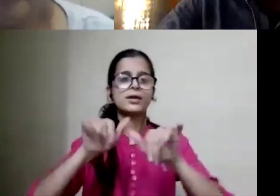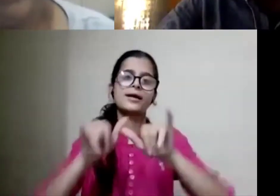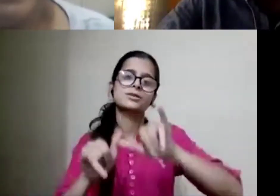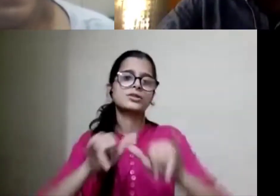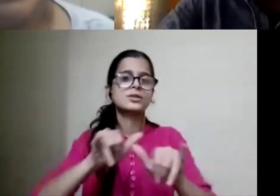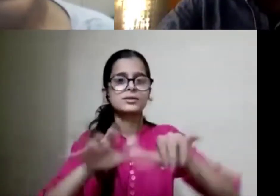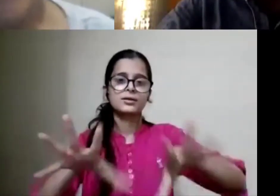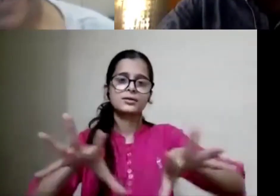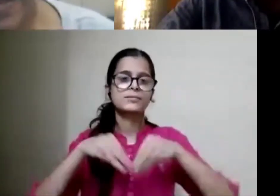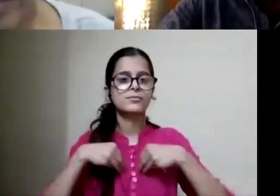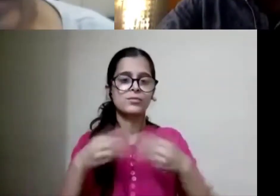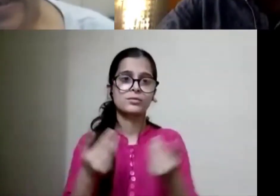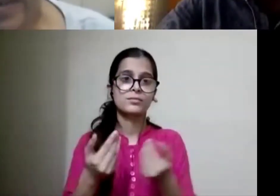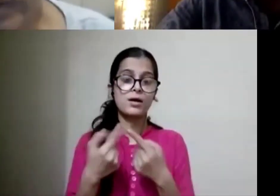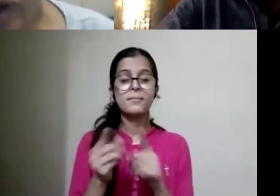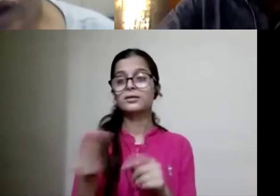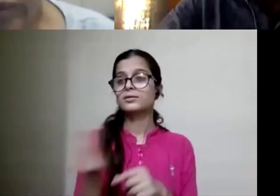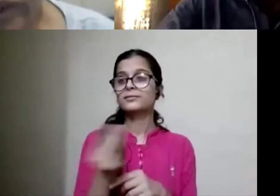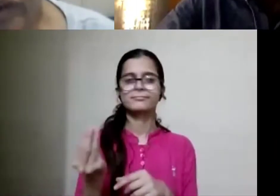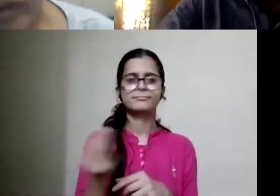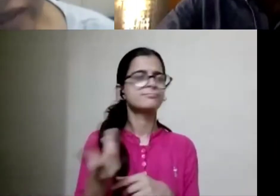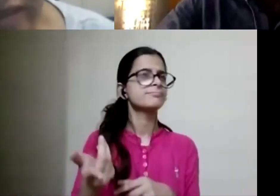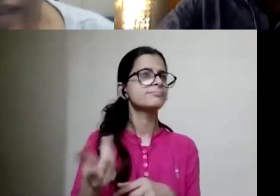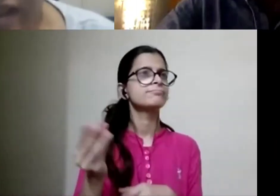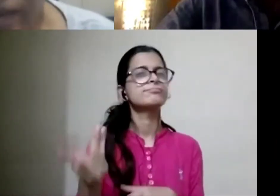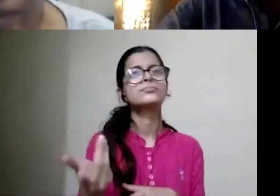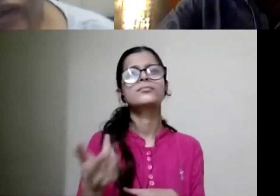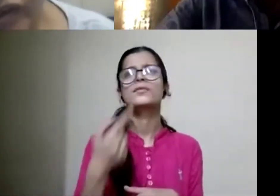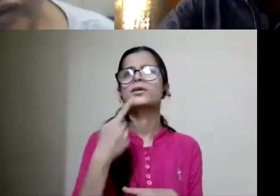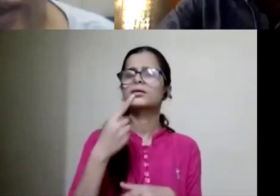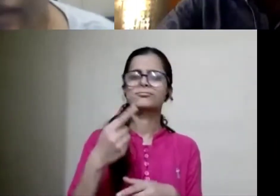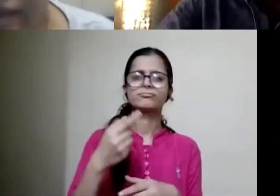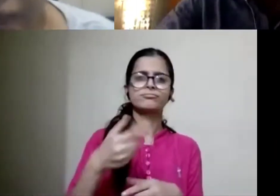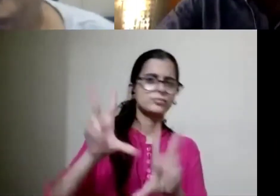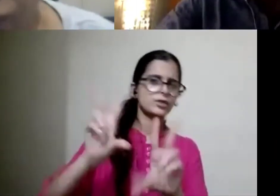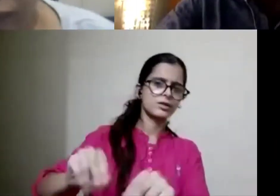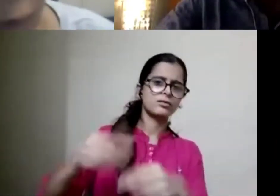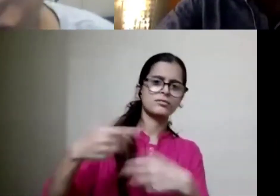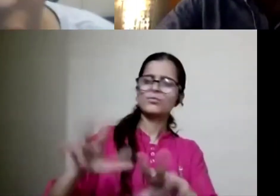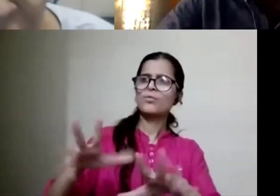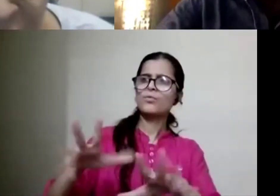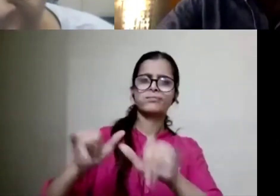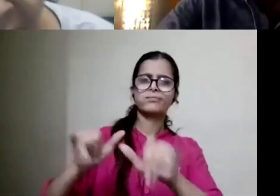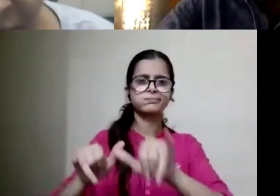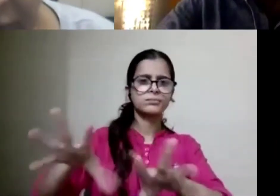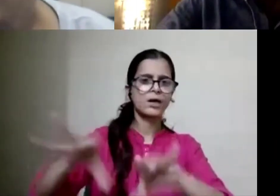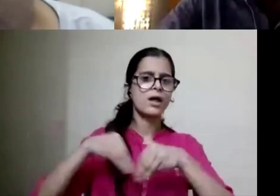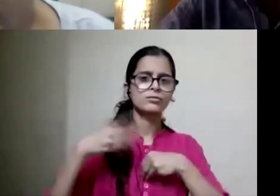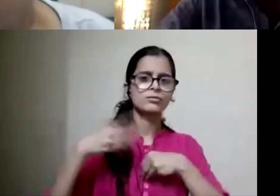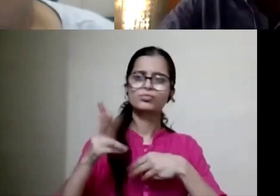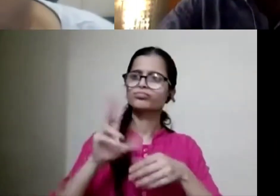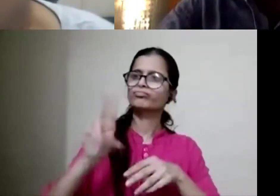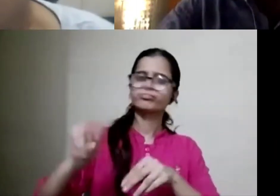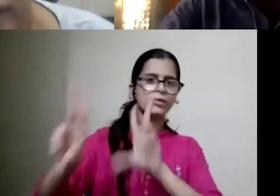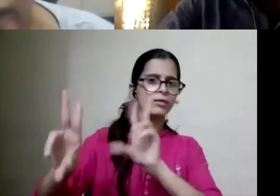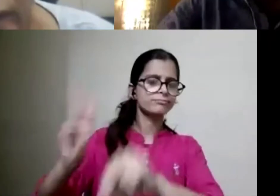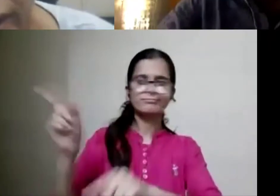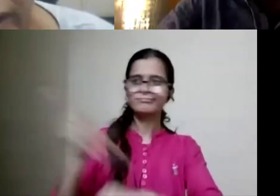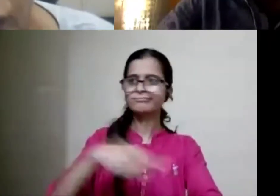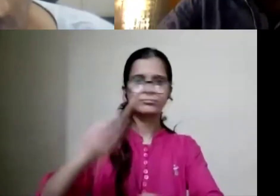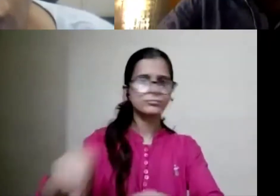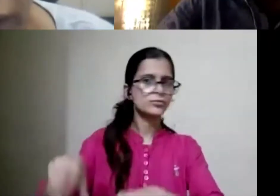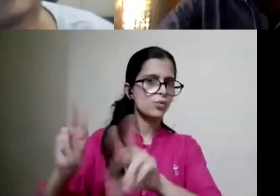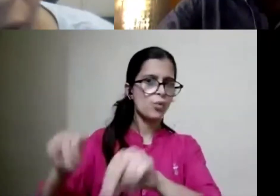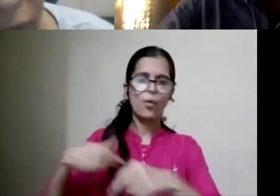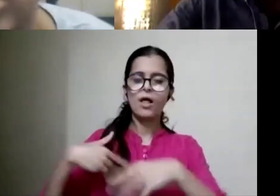time, you are saying denial of reasonable accommodation is discrimination and it's equivalent to your denying your